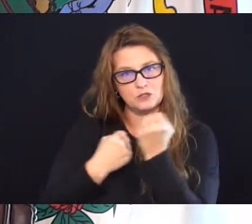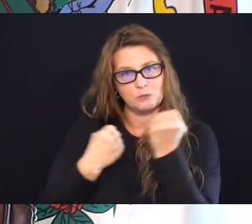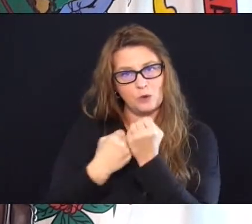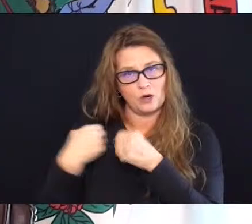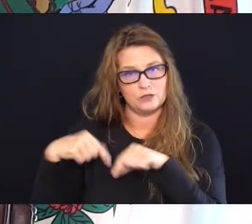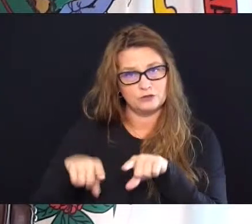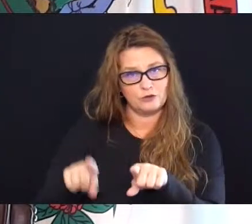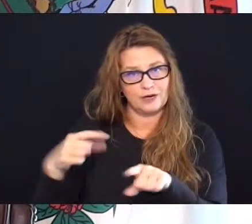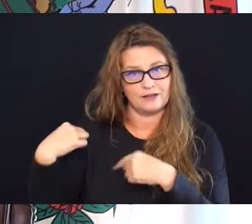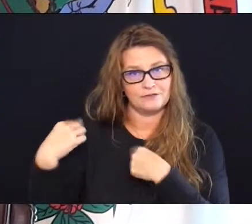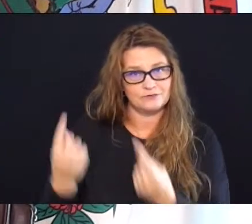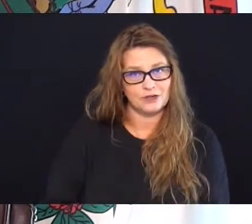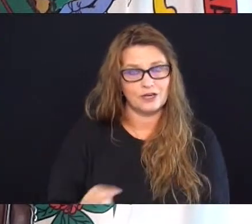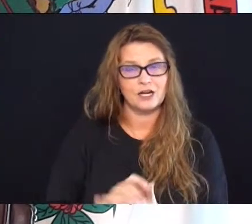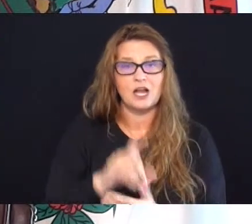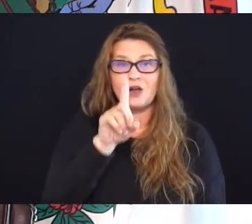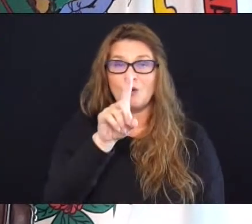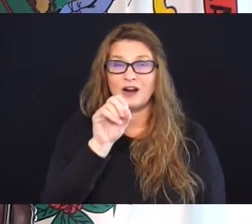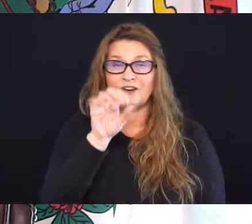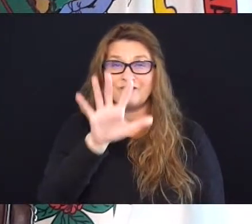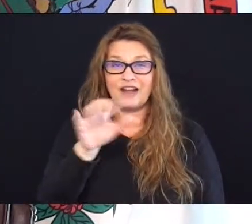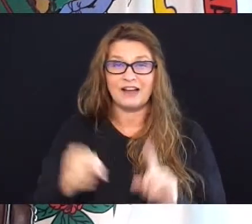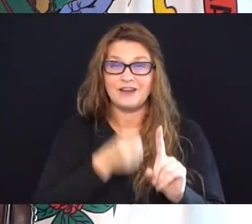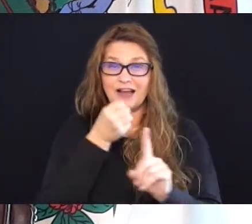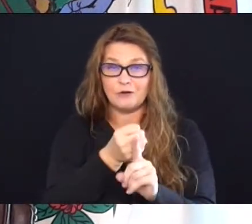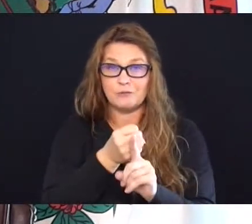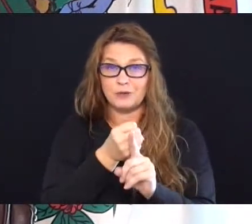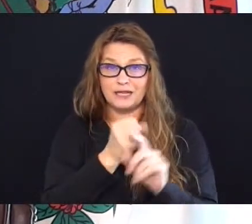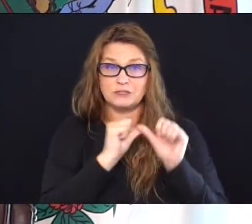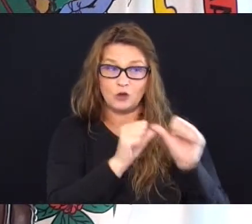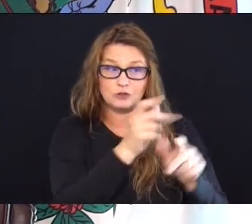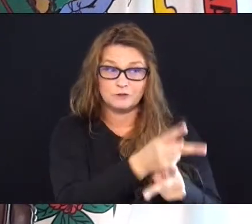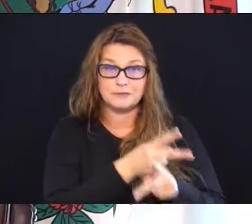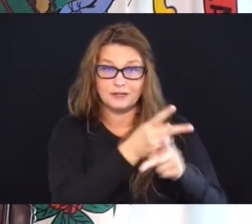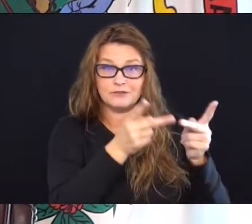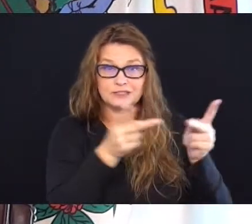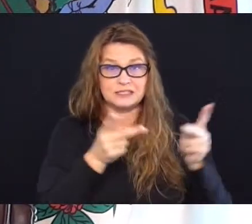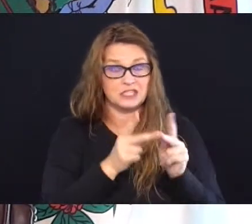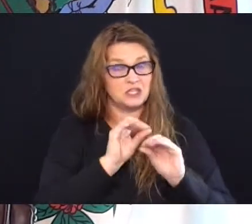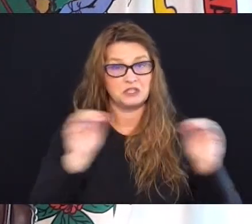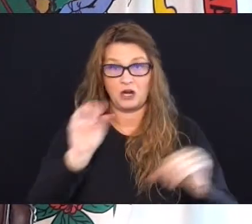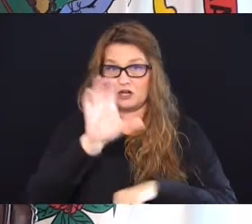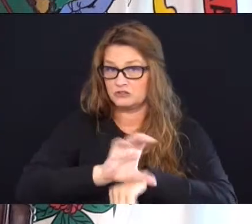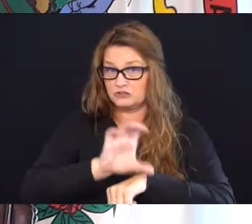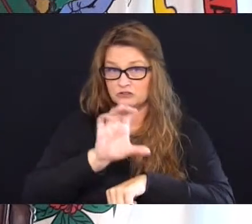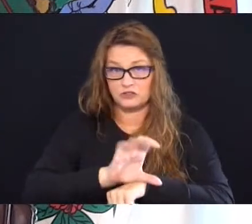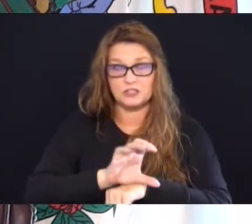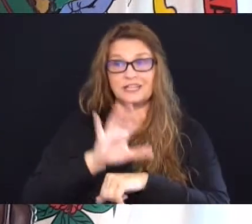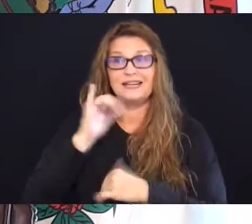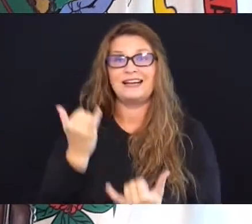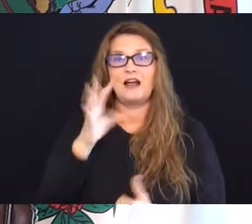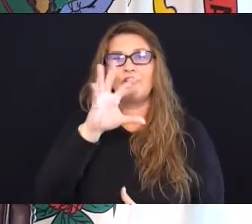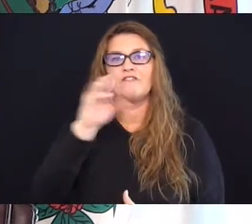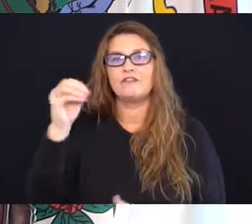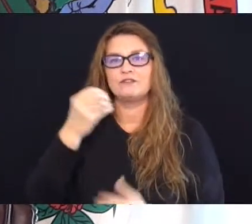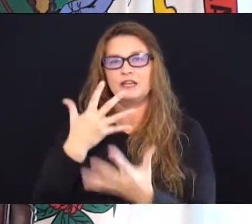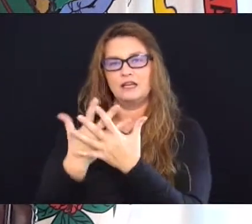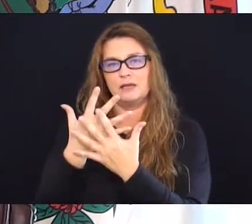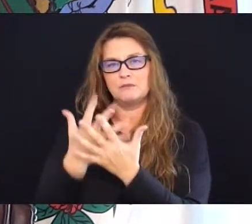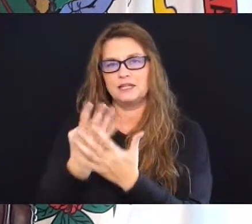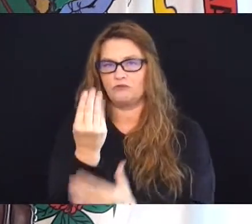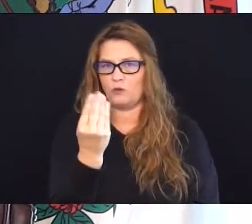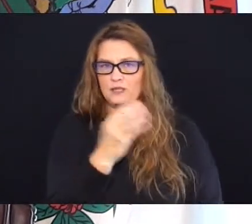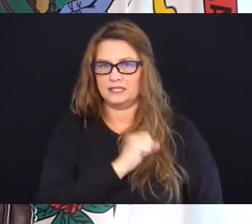have 105 outbreaks in our long-term care facilities, none in our church community, 50 inmates and 14 staff